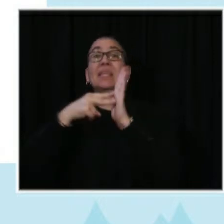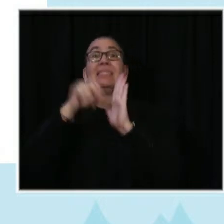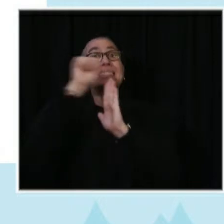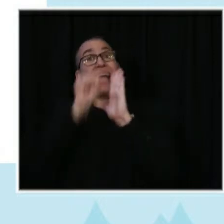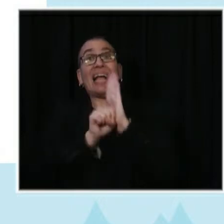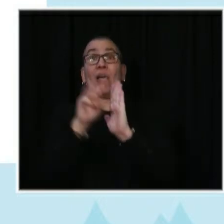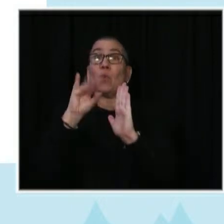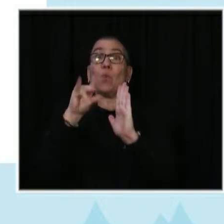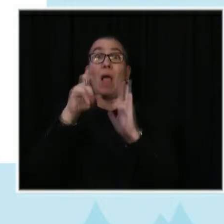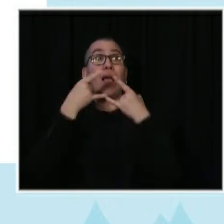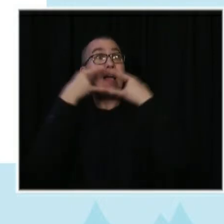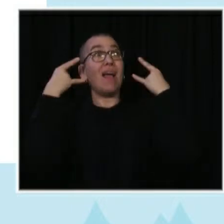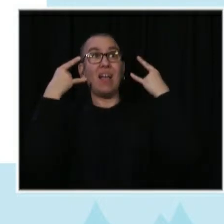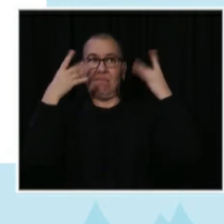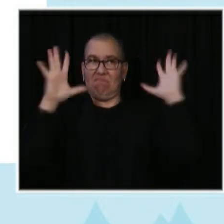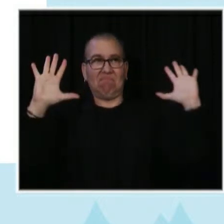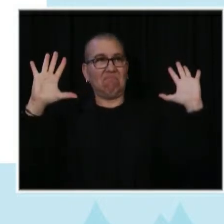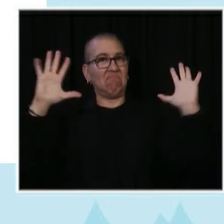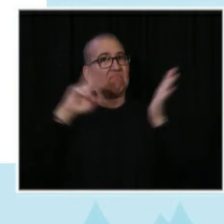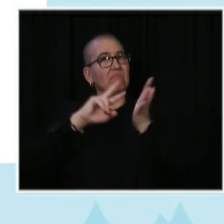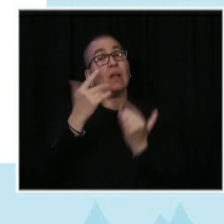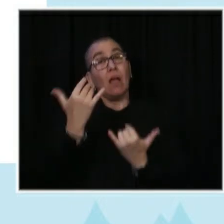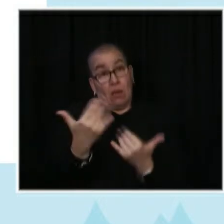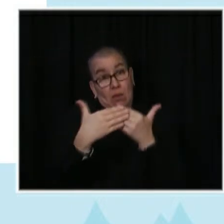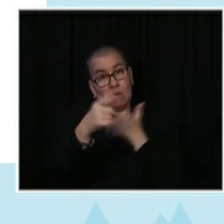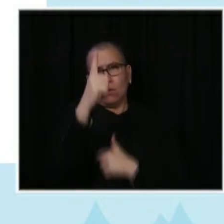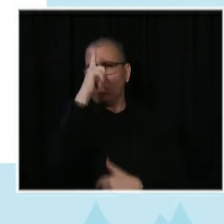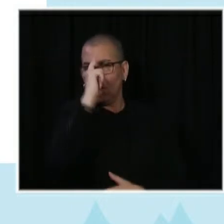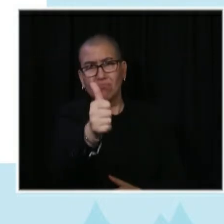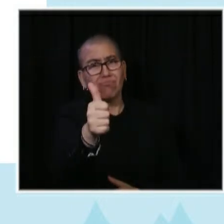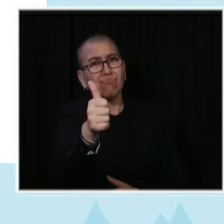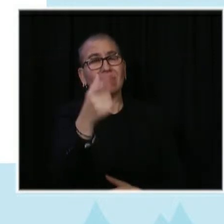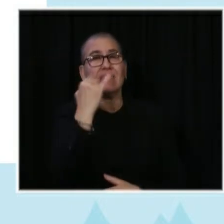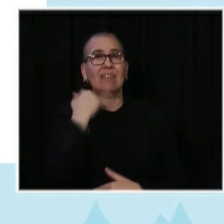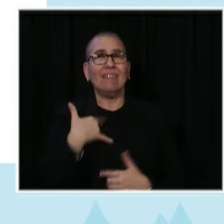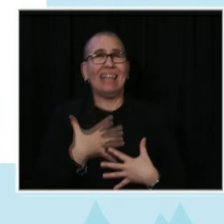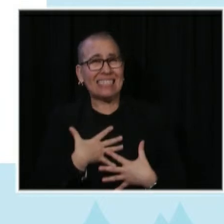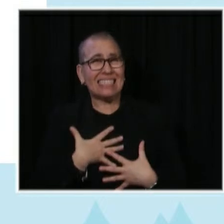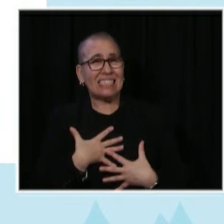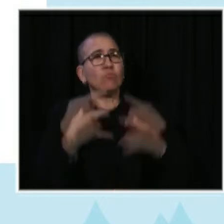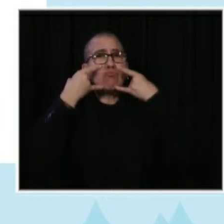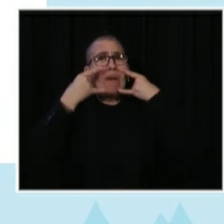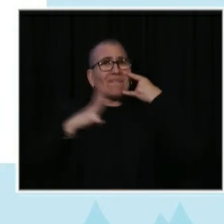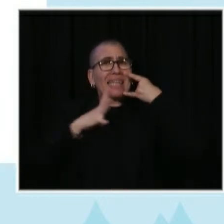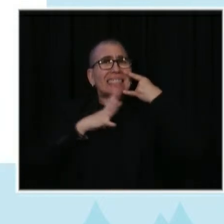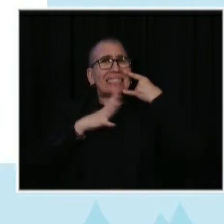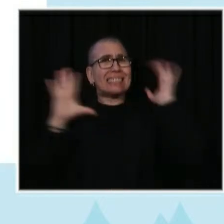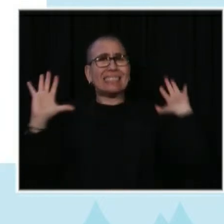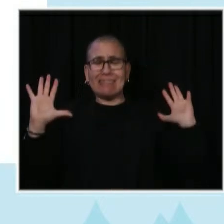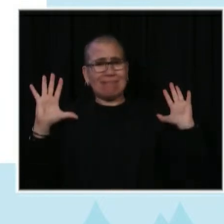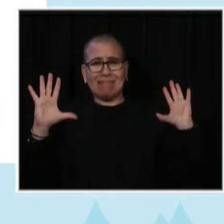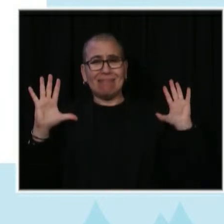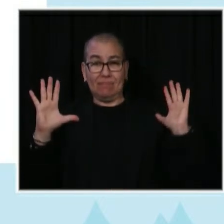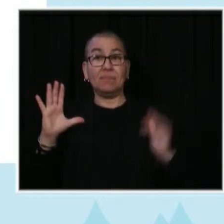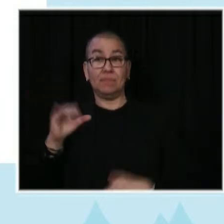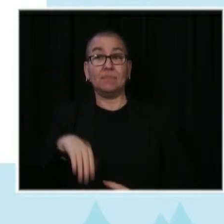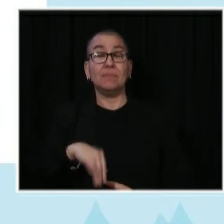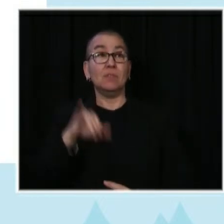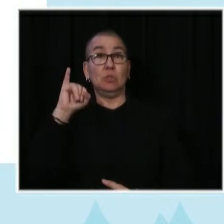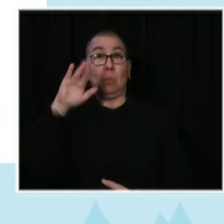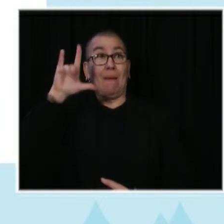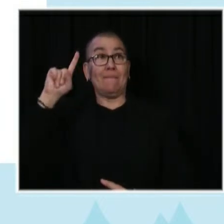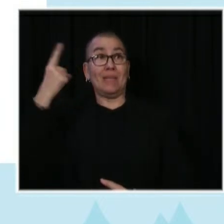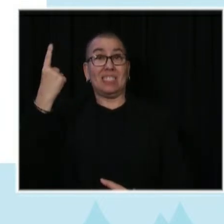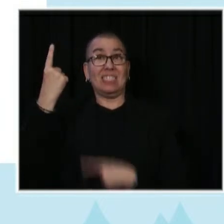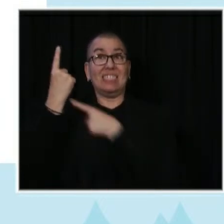to continue to wear them. Many have told me it's first year in a long time they never got a cold. There's just things that you can do, but that will be back then to make that decision